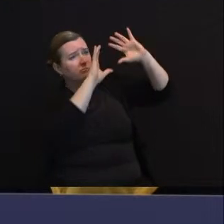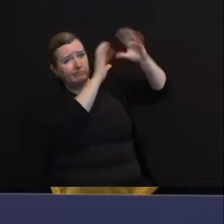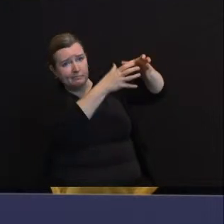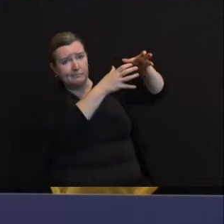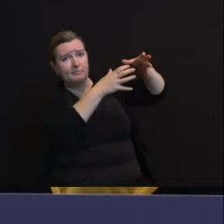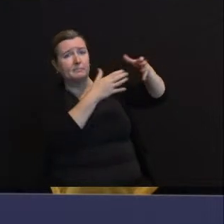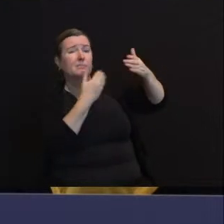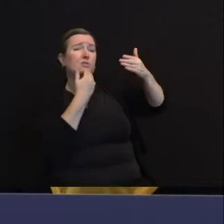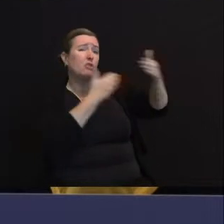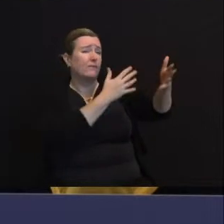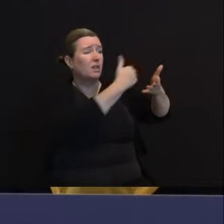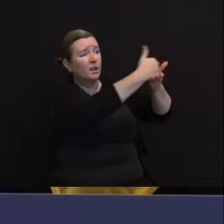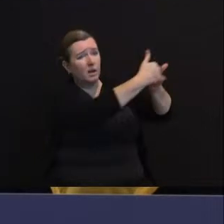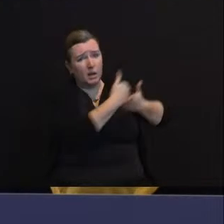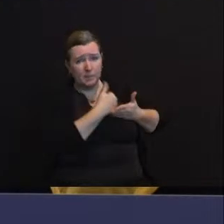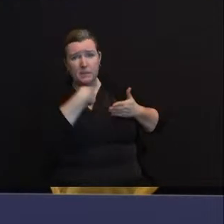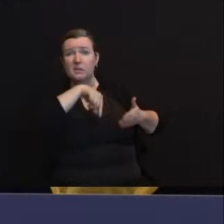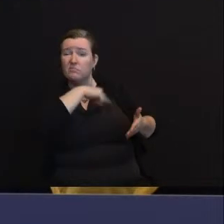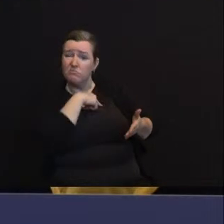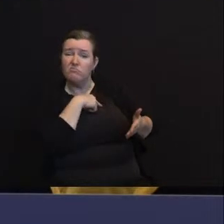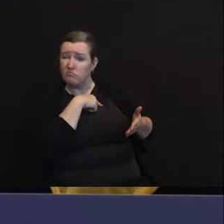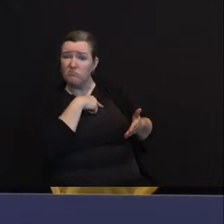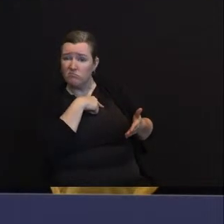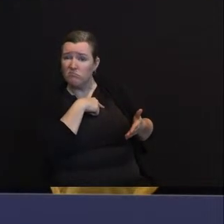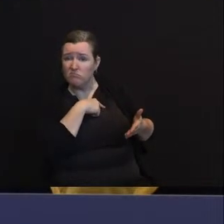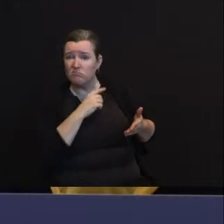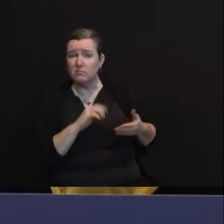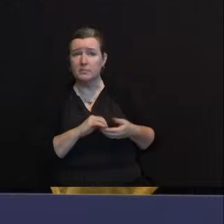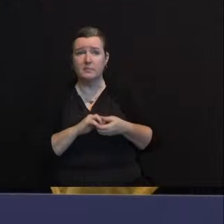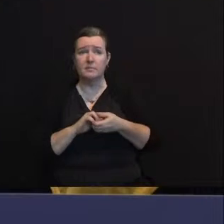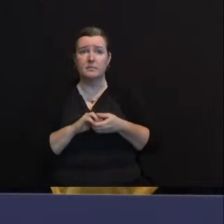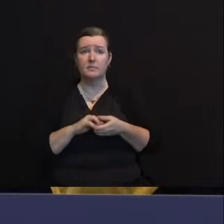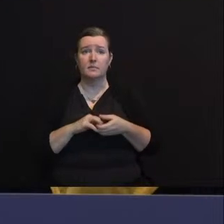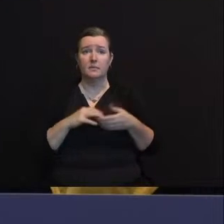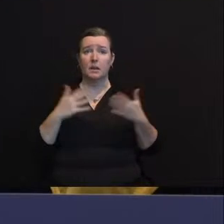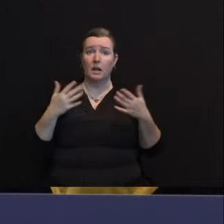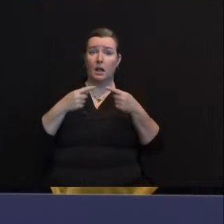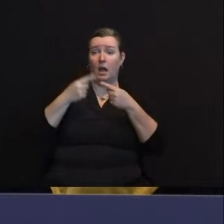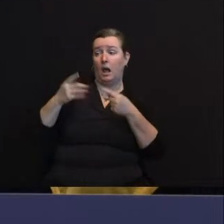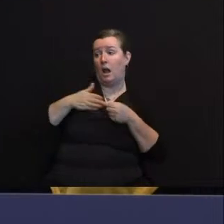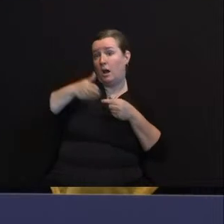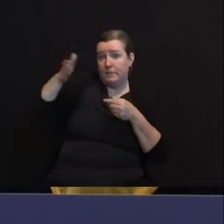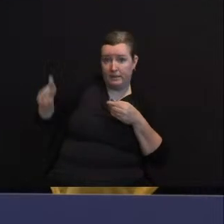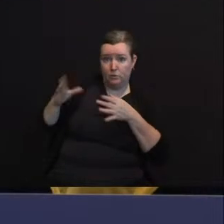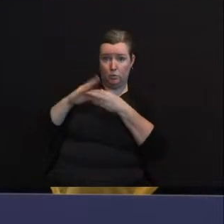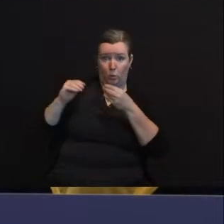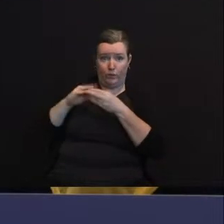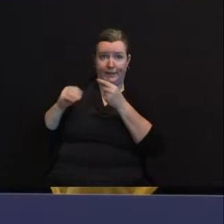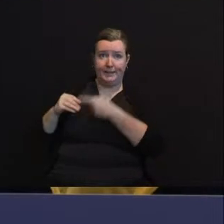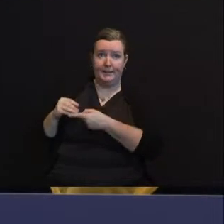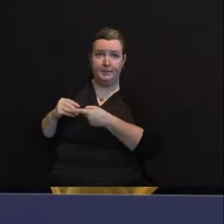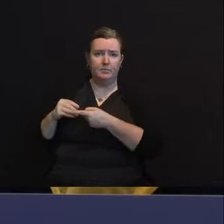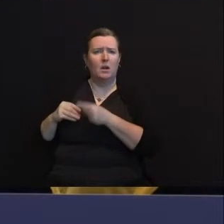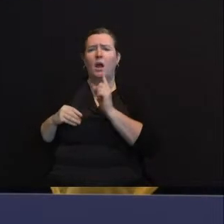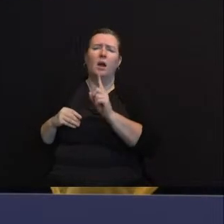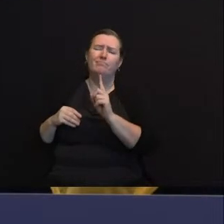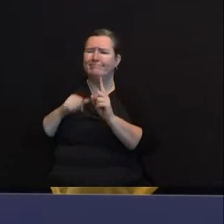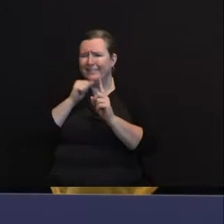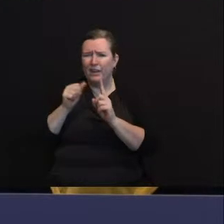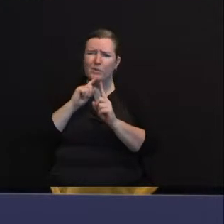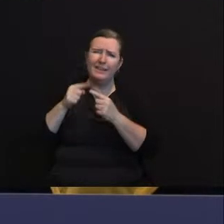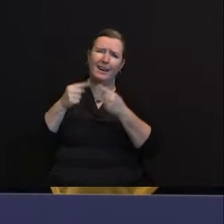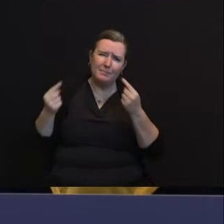ground. And a comment that may sound at odds with that, but I don't believe is, we have likewise